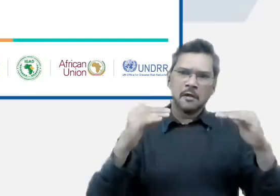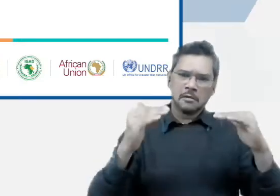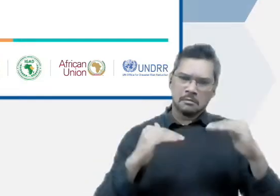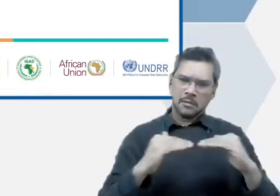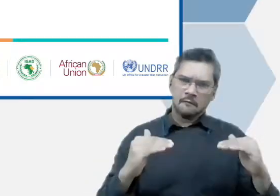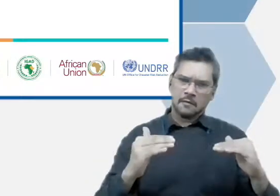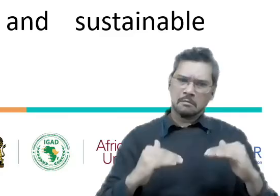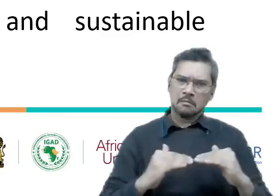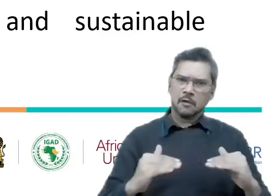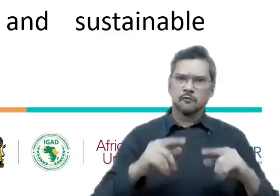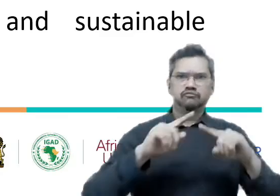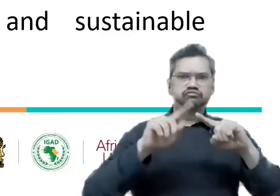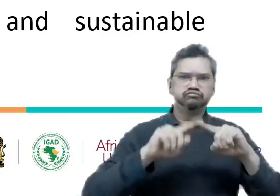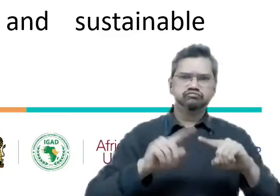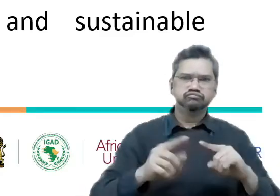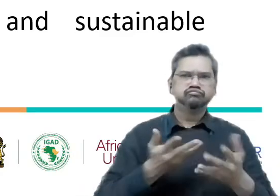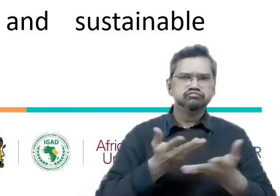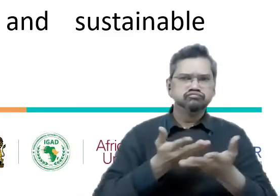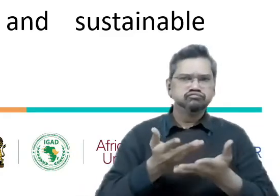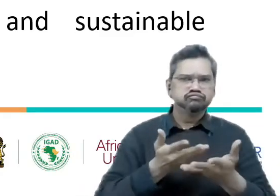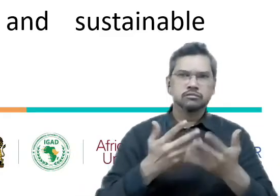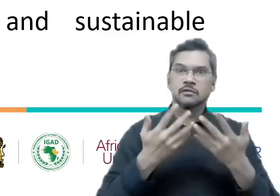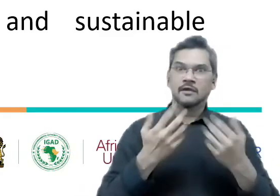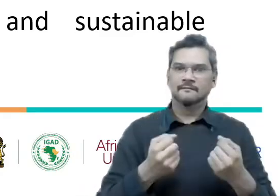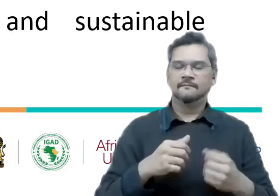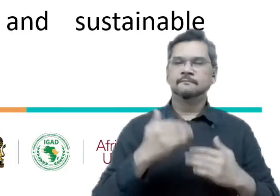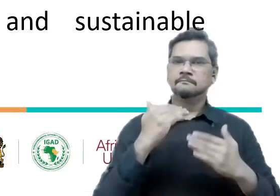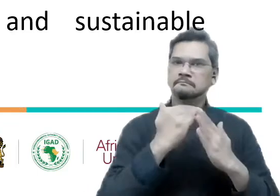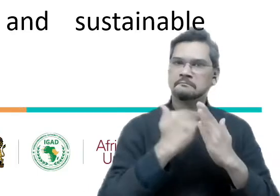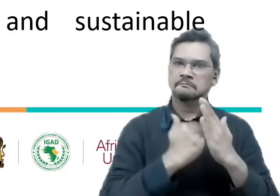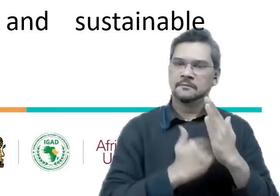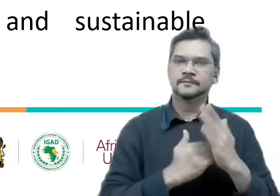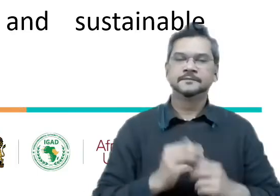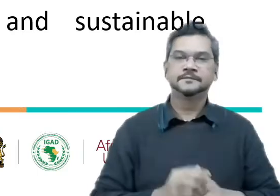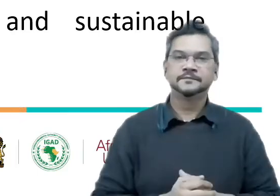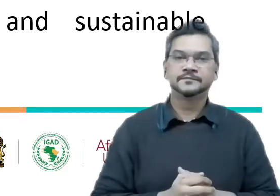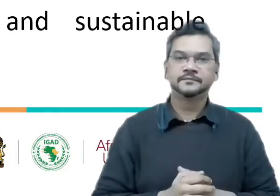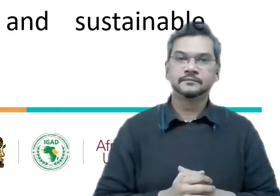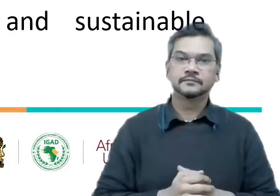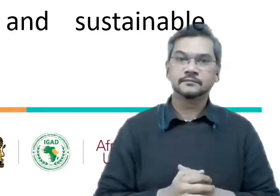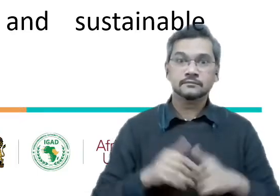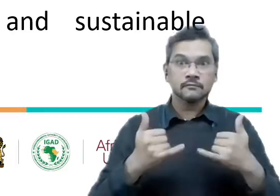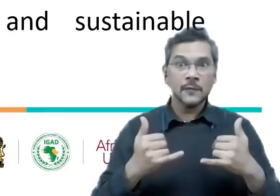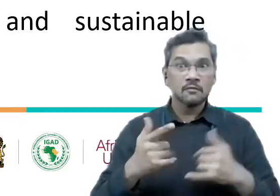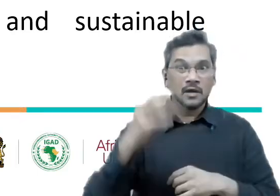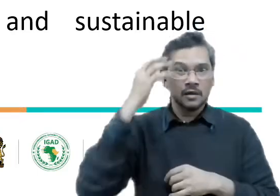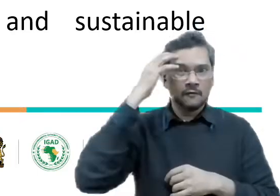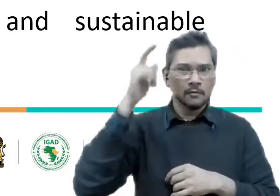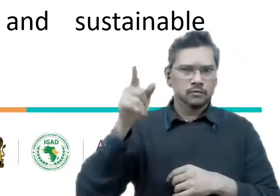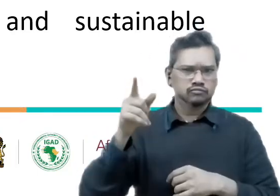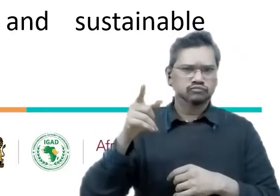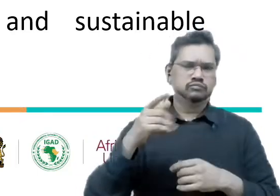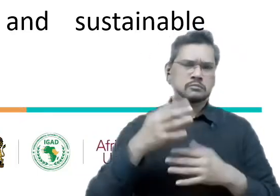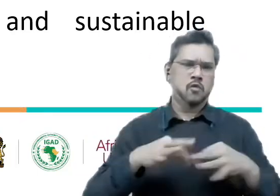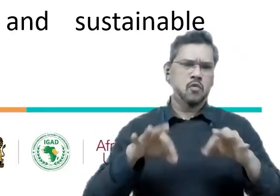Continuing with this risk governance priority, the POA matrix, the first phase, as I told you,